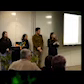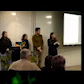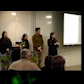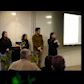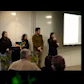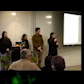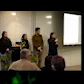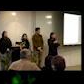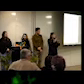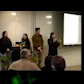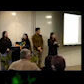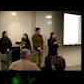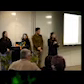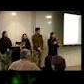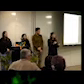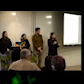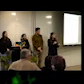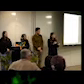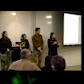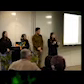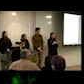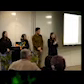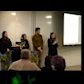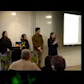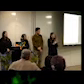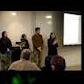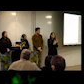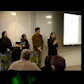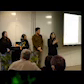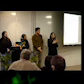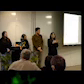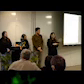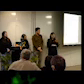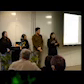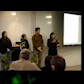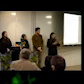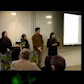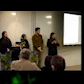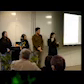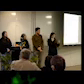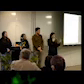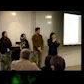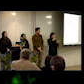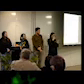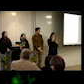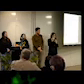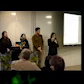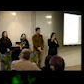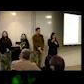several relatives with dementia. Is the current state of science that dementia can be